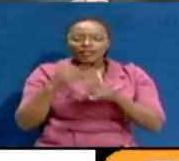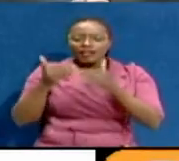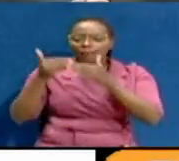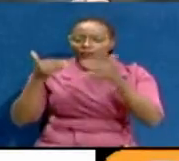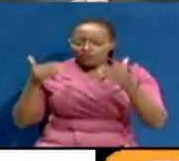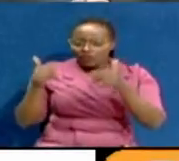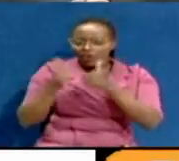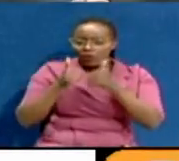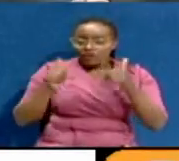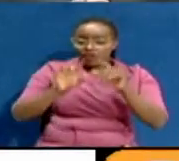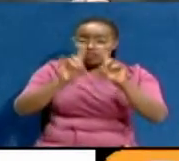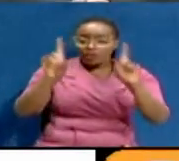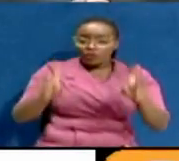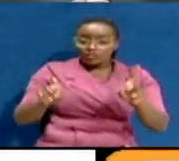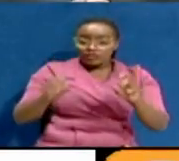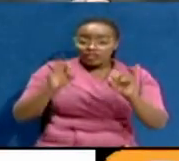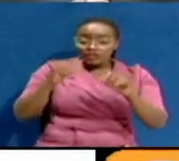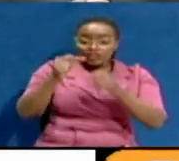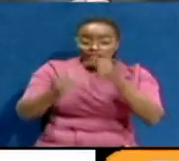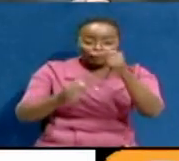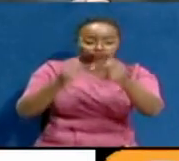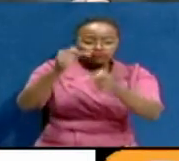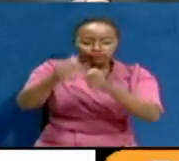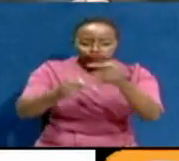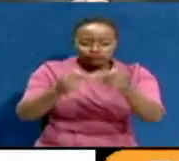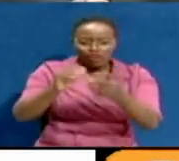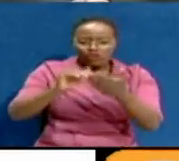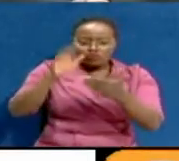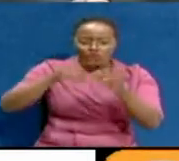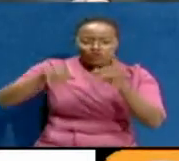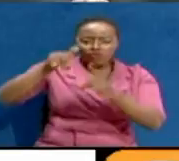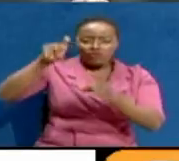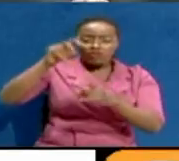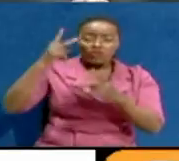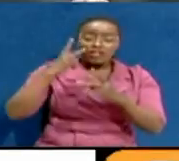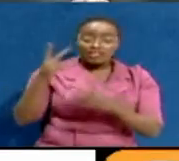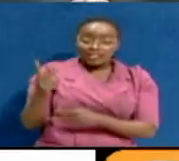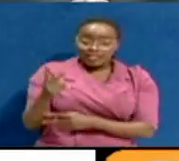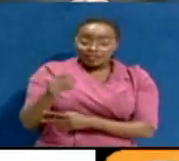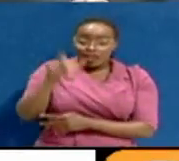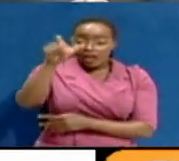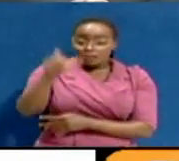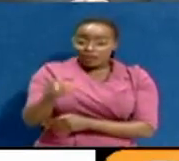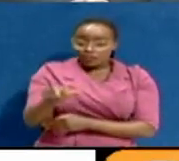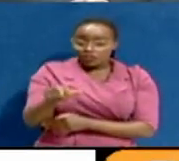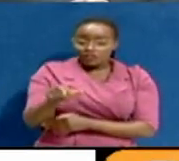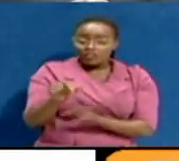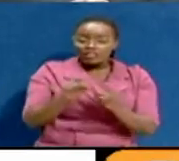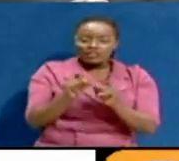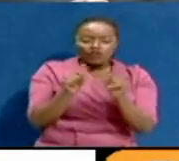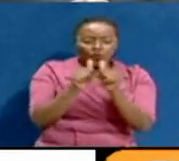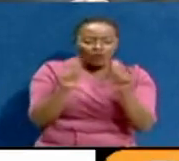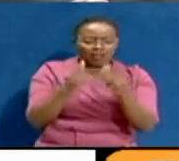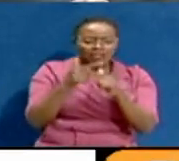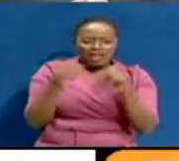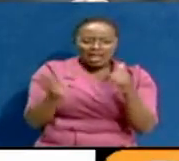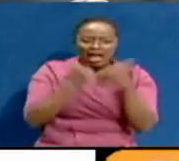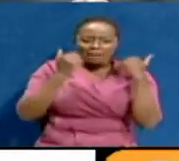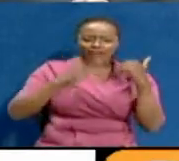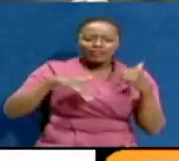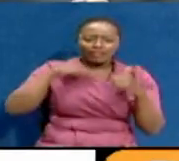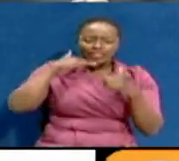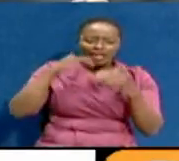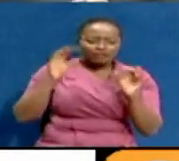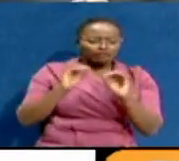previously well, there was a question of does it progress that rapidly? So we haven't seen cases where someone is totally well and then they just drop